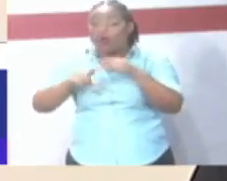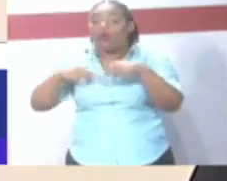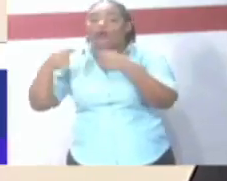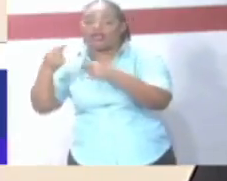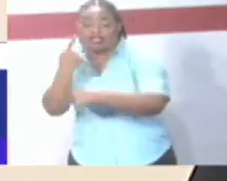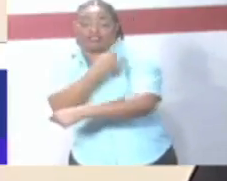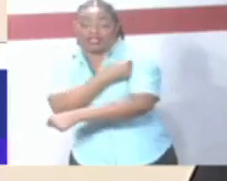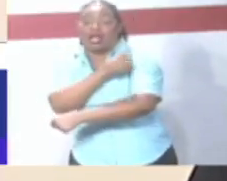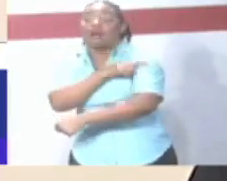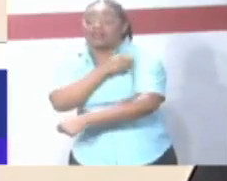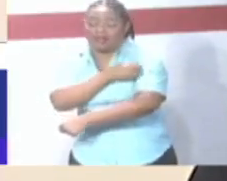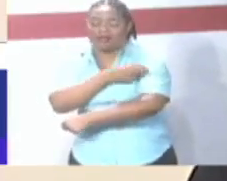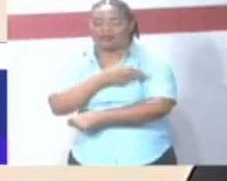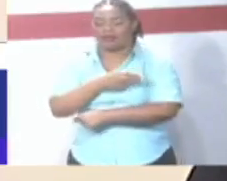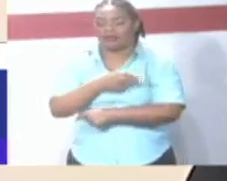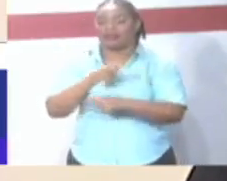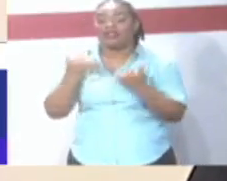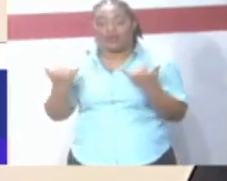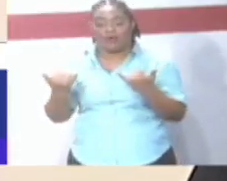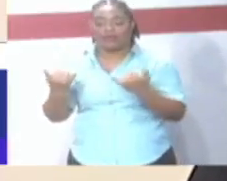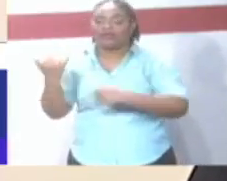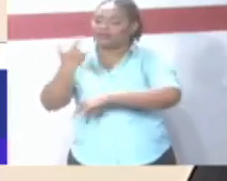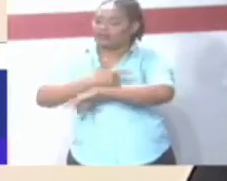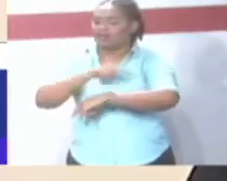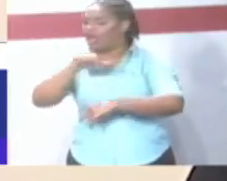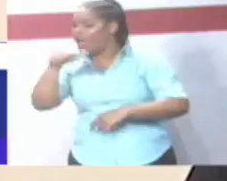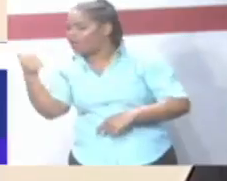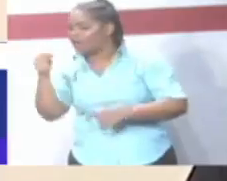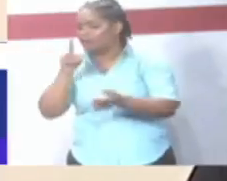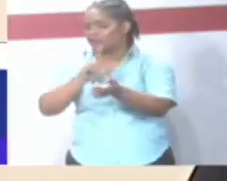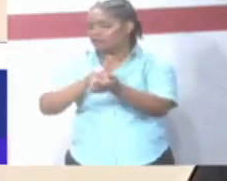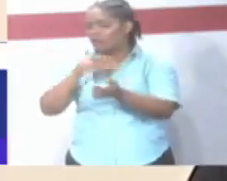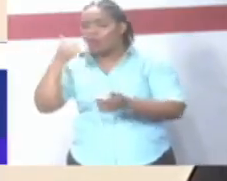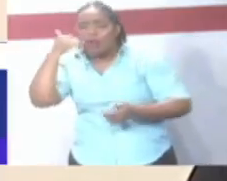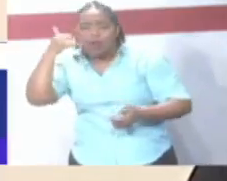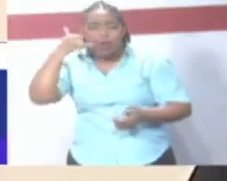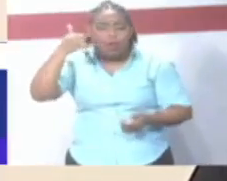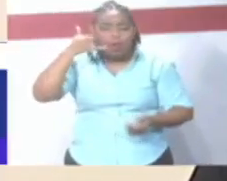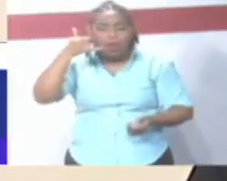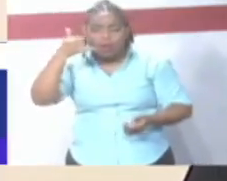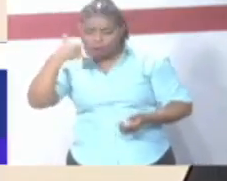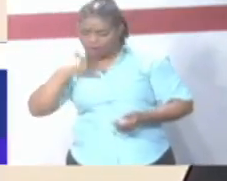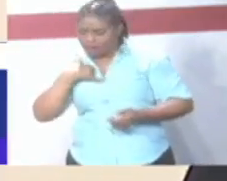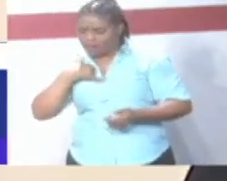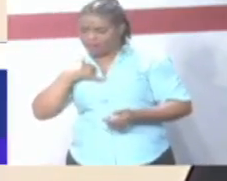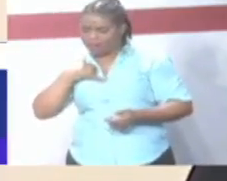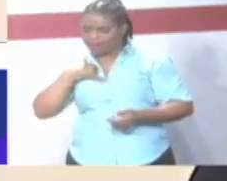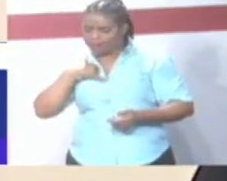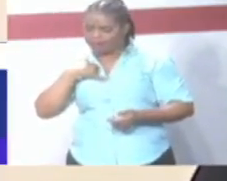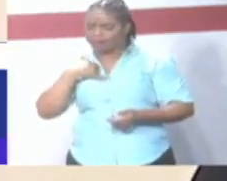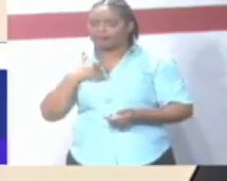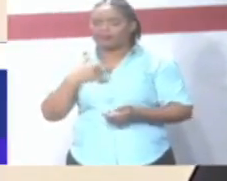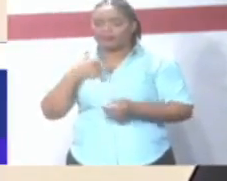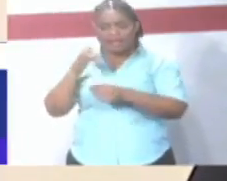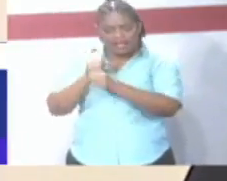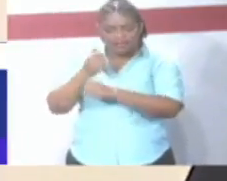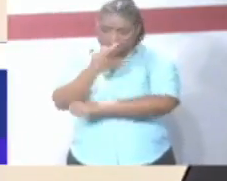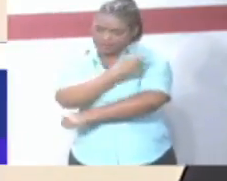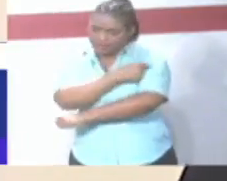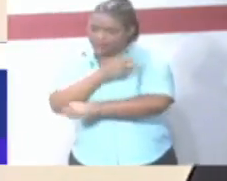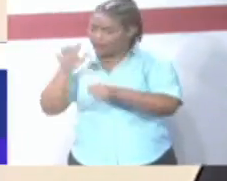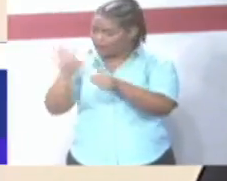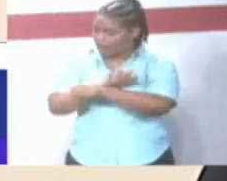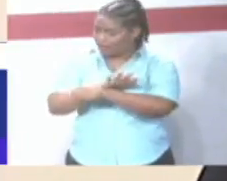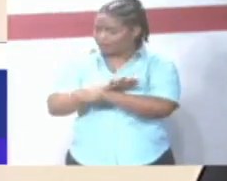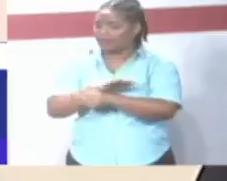up to today, a colleague of mine called me on the phone. She got her vaccines. She's fully vaccinated. 2 weeks has